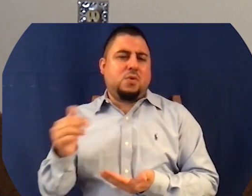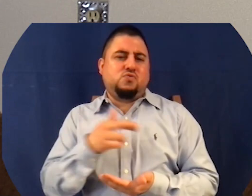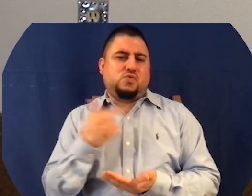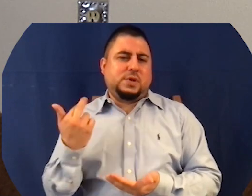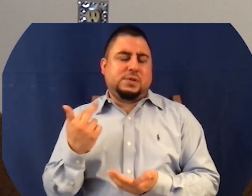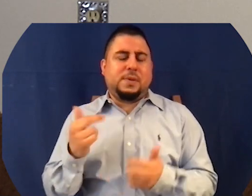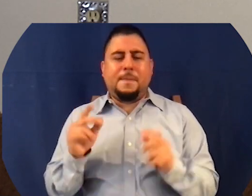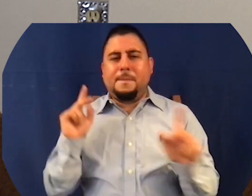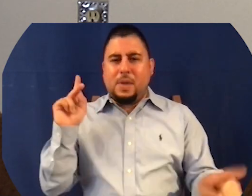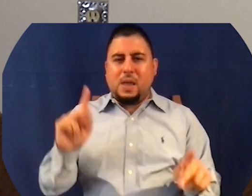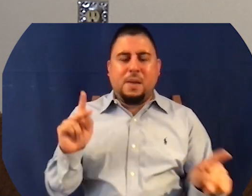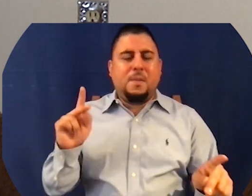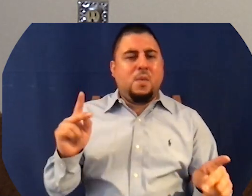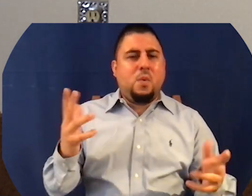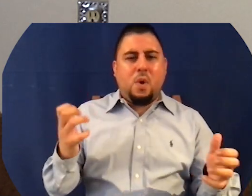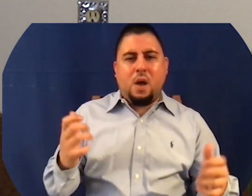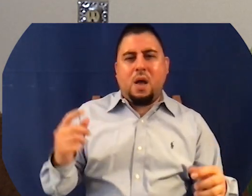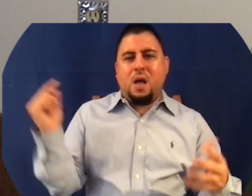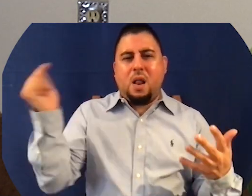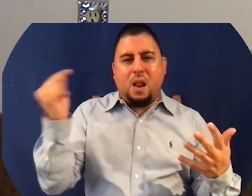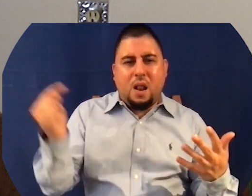Millions of people want all kinds of benefits,